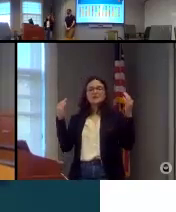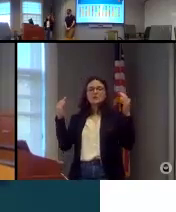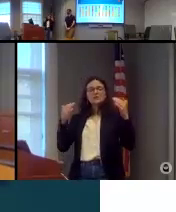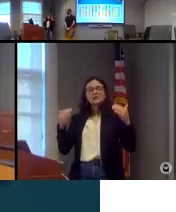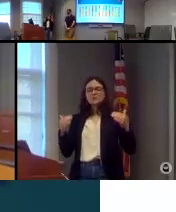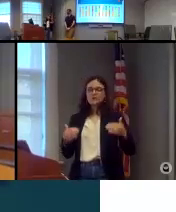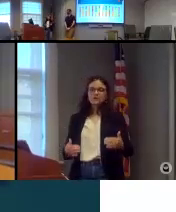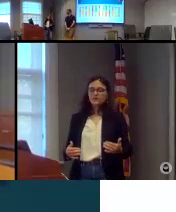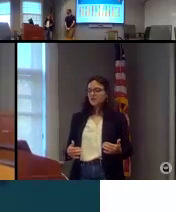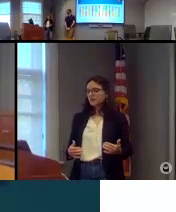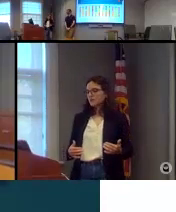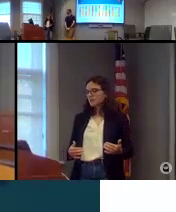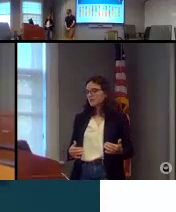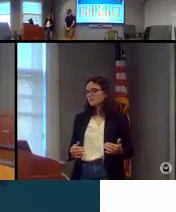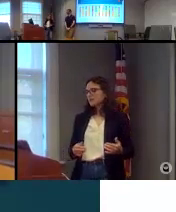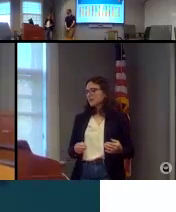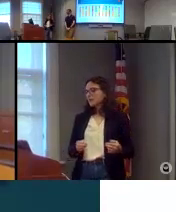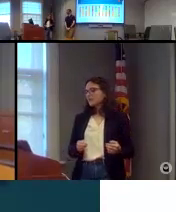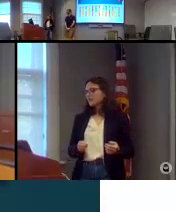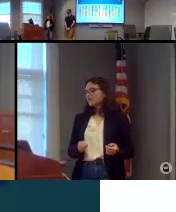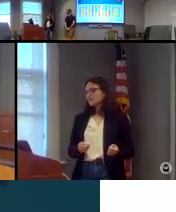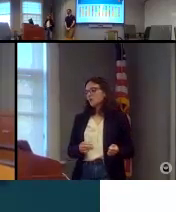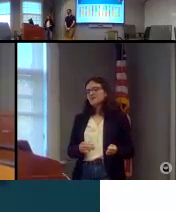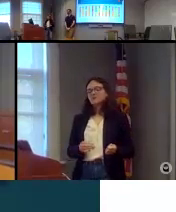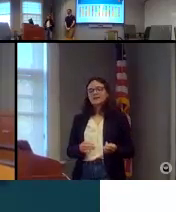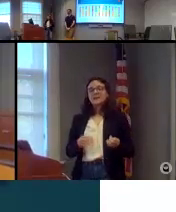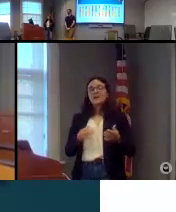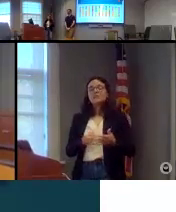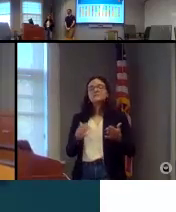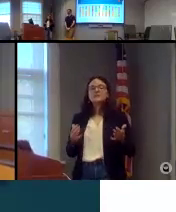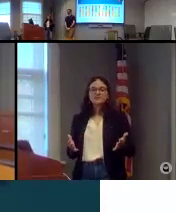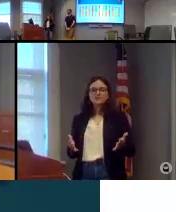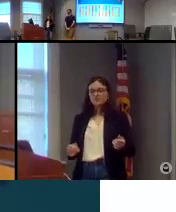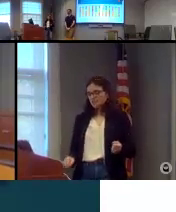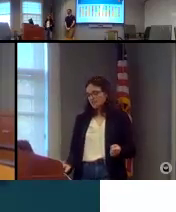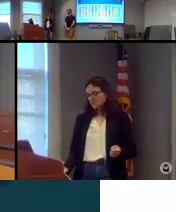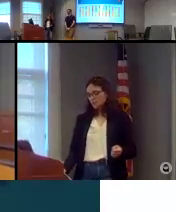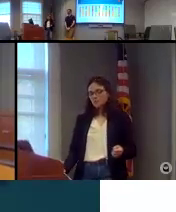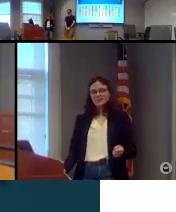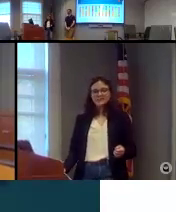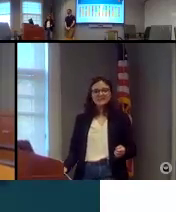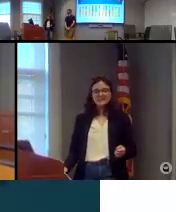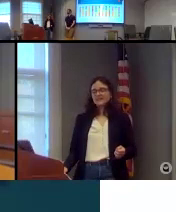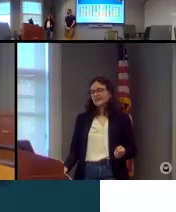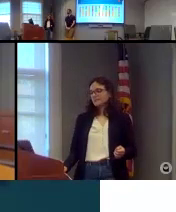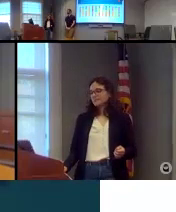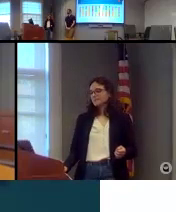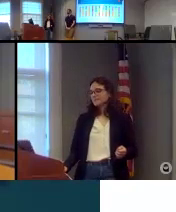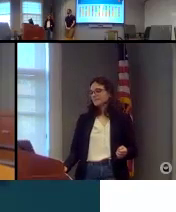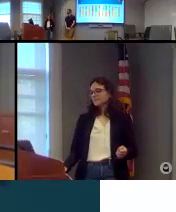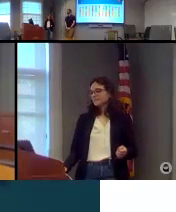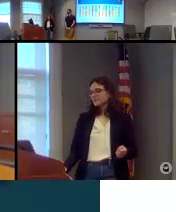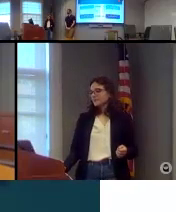and coded them throughout all of the documents. And we can see that there's a wide variety of types of destruction that are incorporated in these